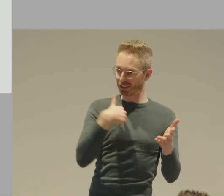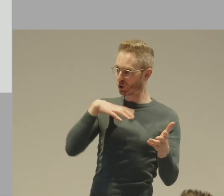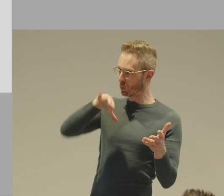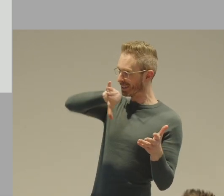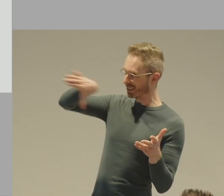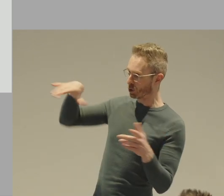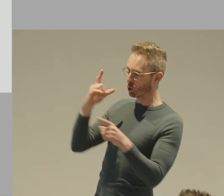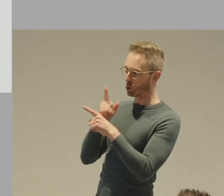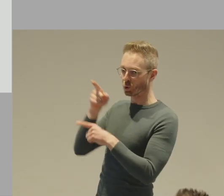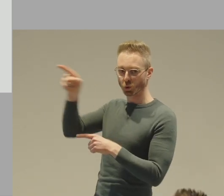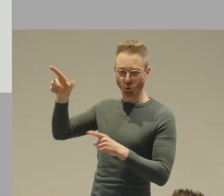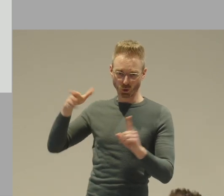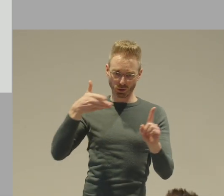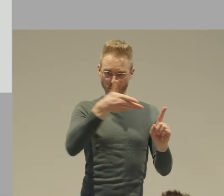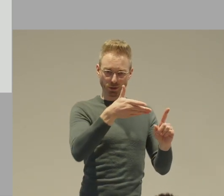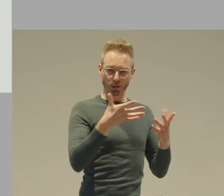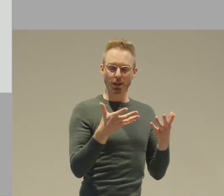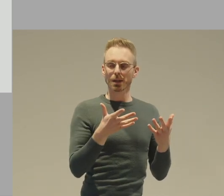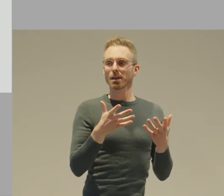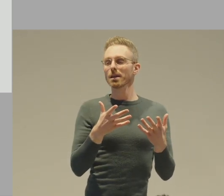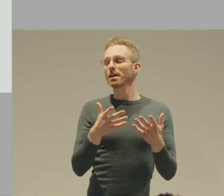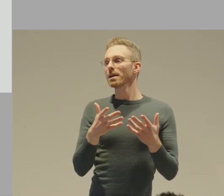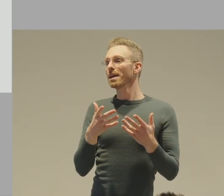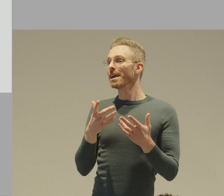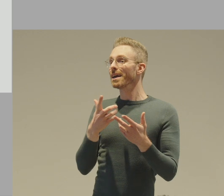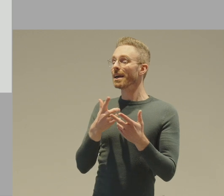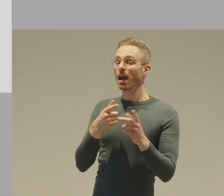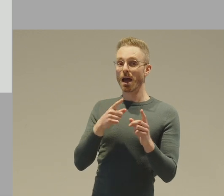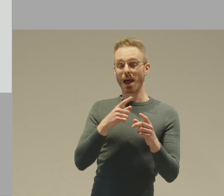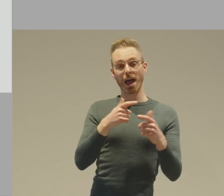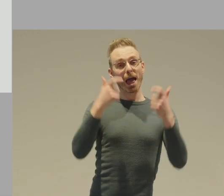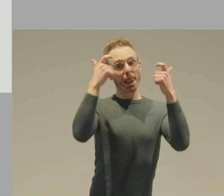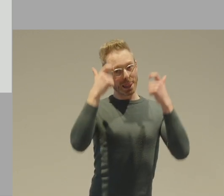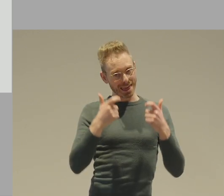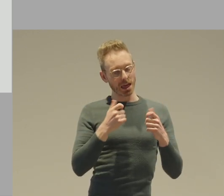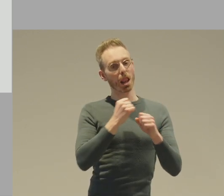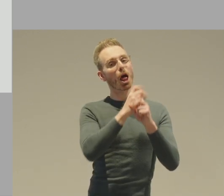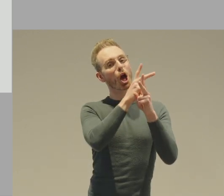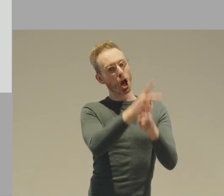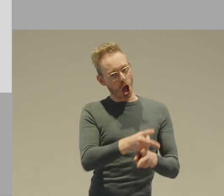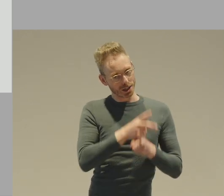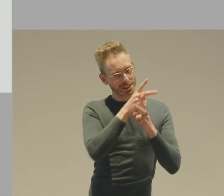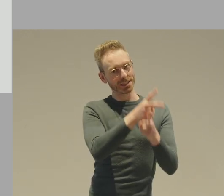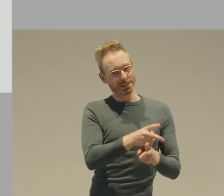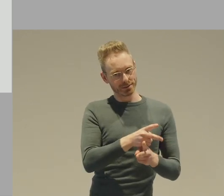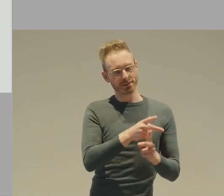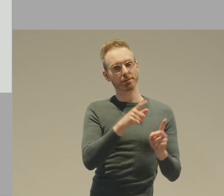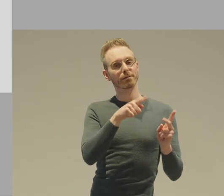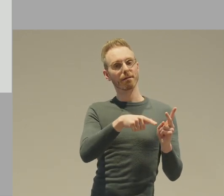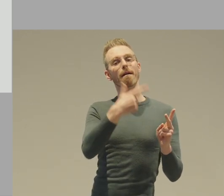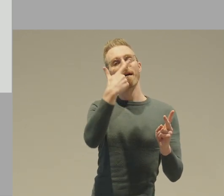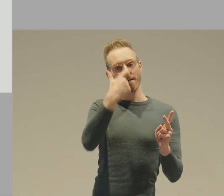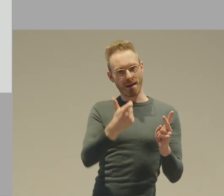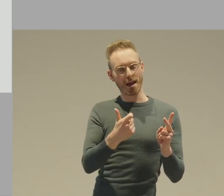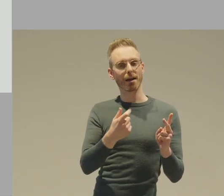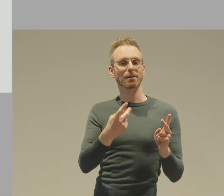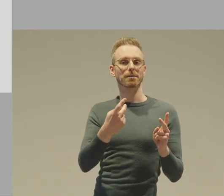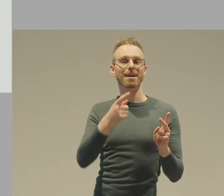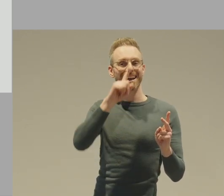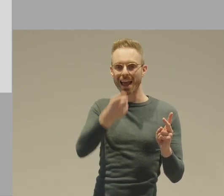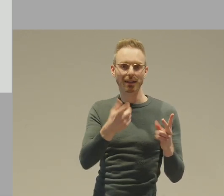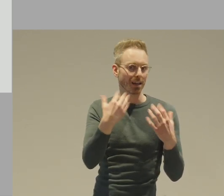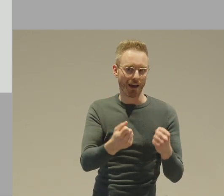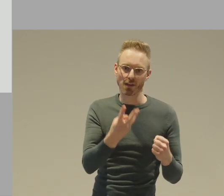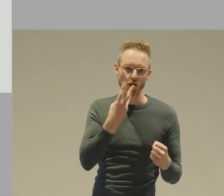This is incorrect. If you have a legal guardian, the legal guardian is entitled to third-party support. You can have third-party support. You can insist on